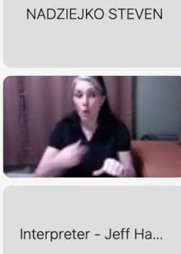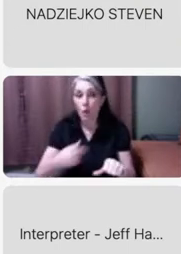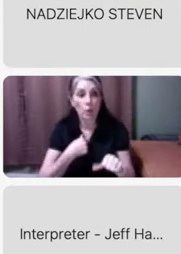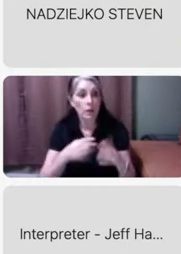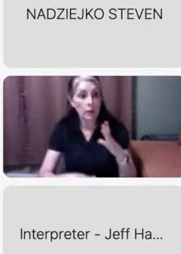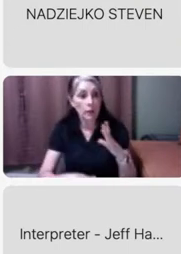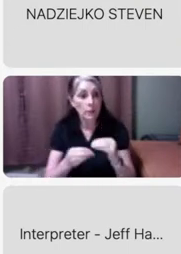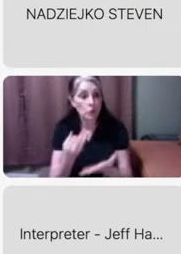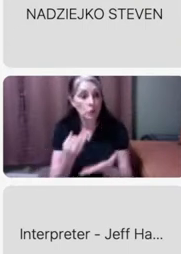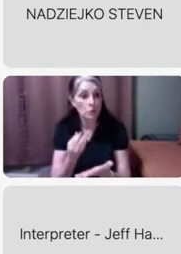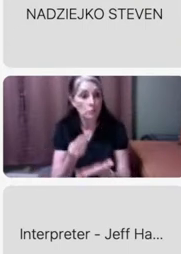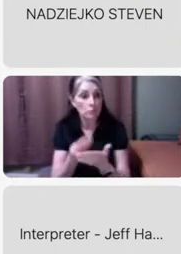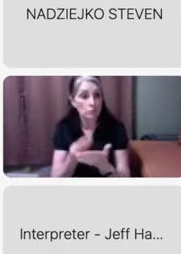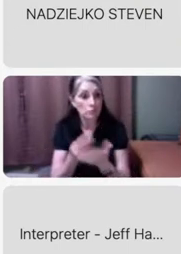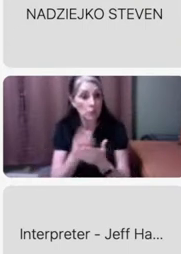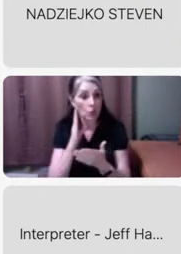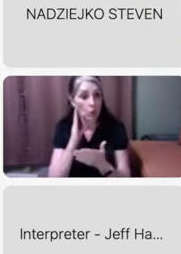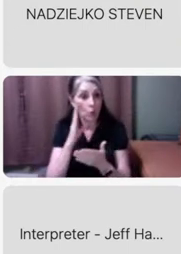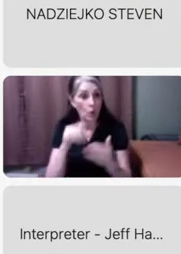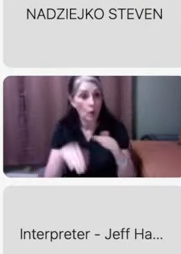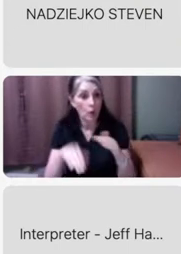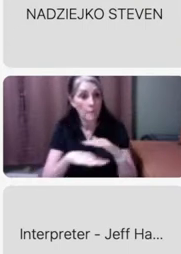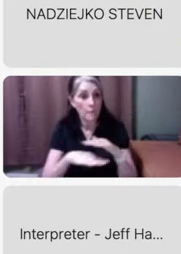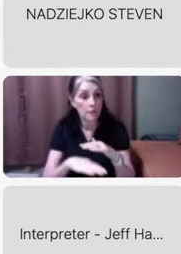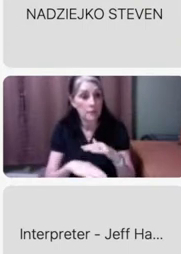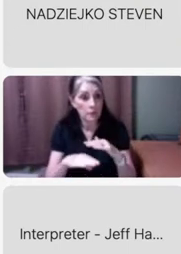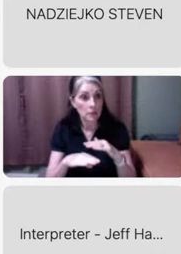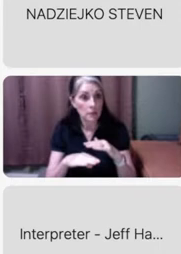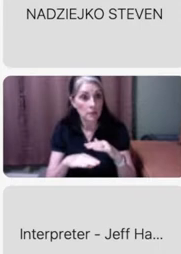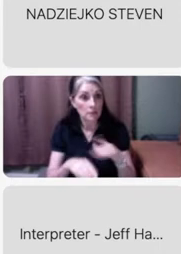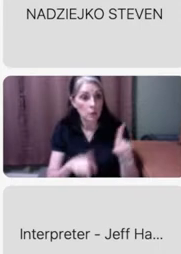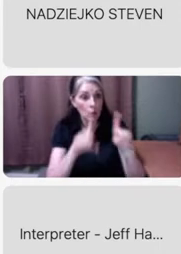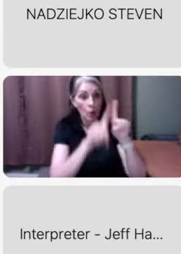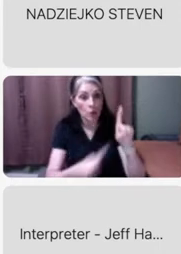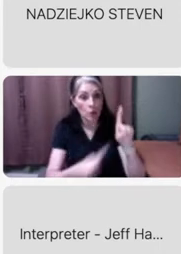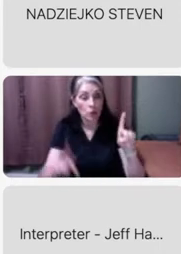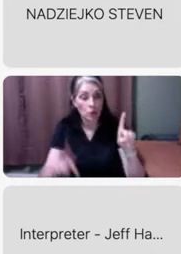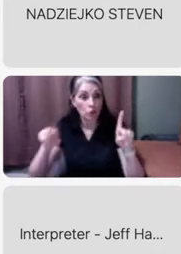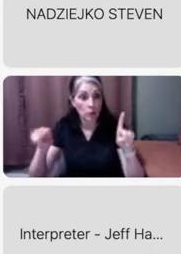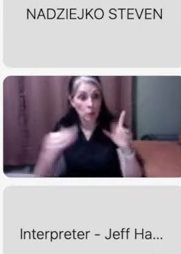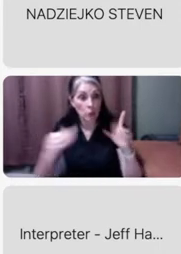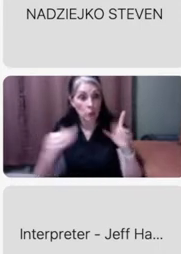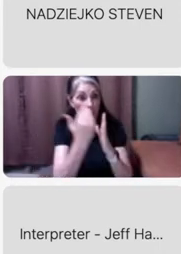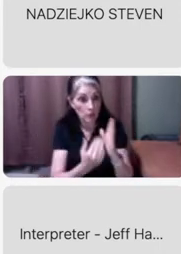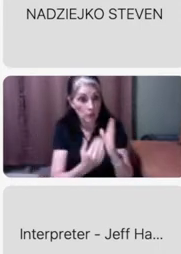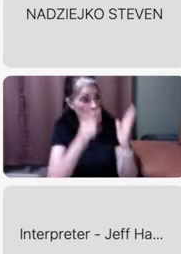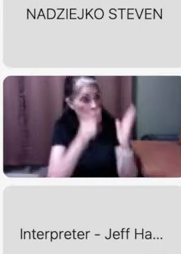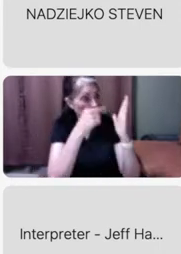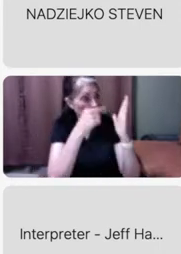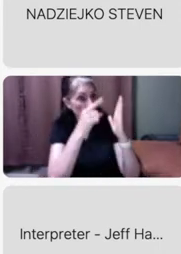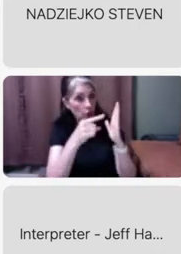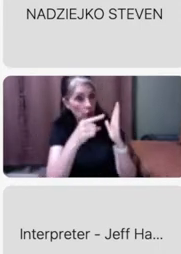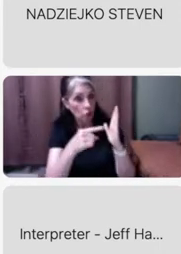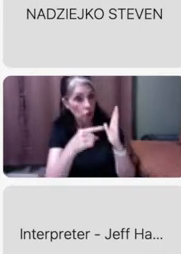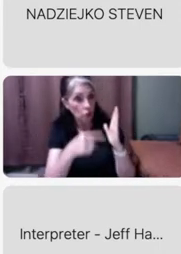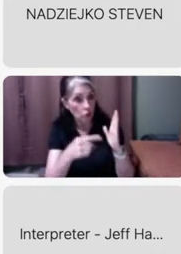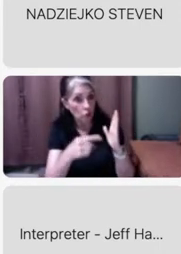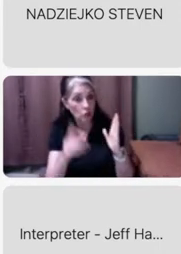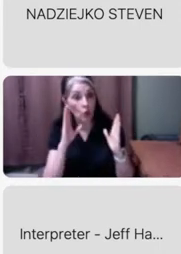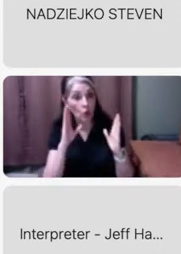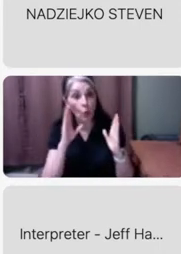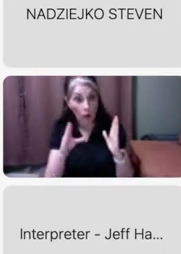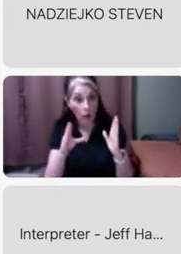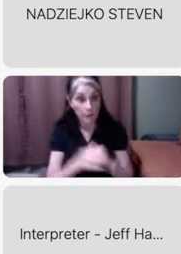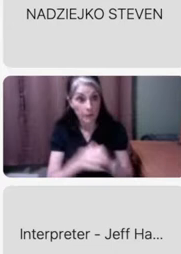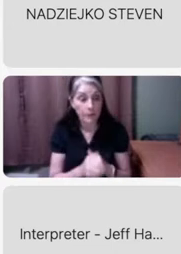will basically go from one to one to 22 on this list and and check those off and and fund those items um